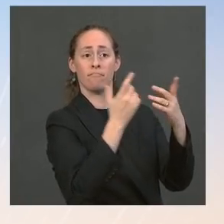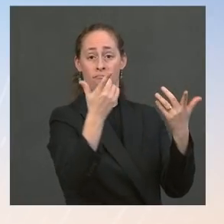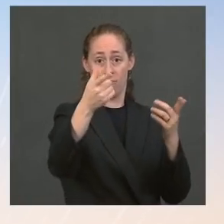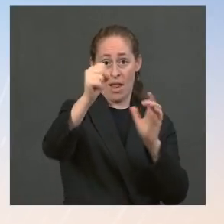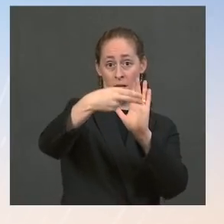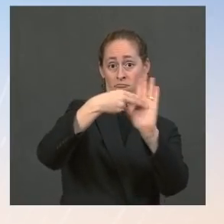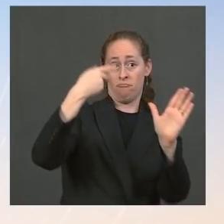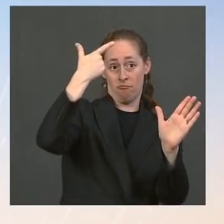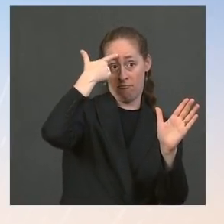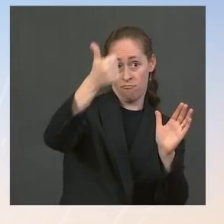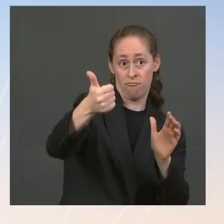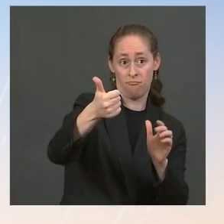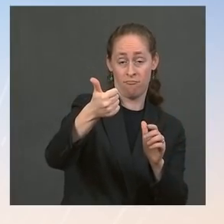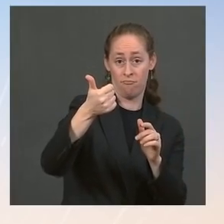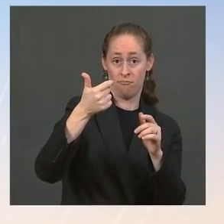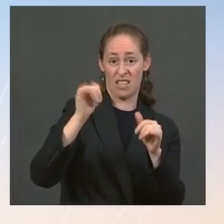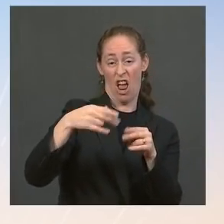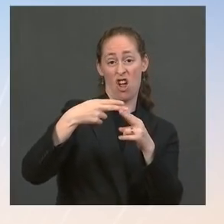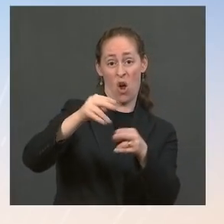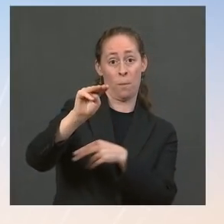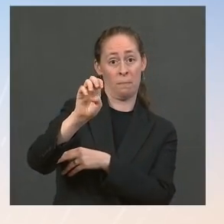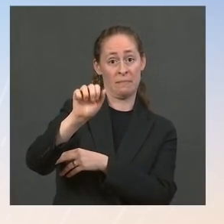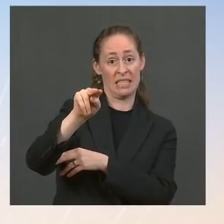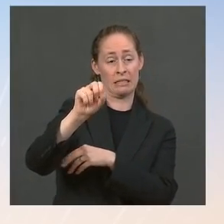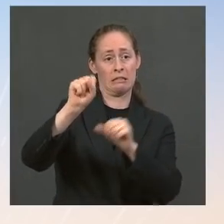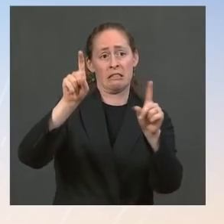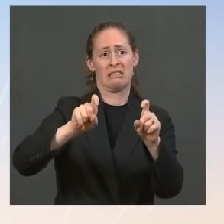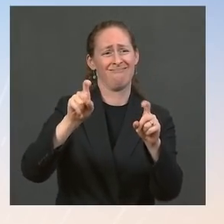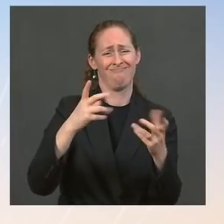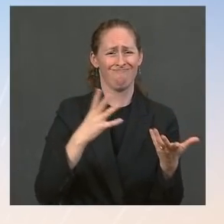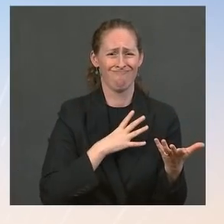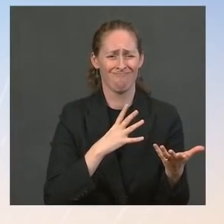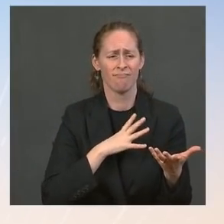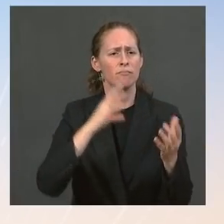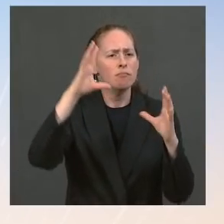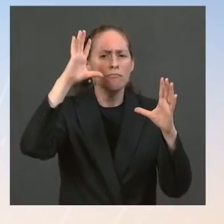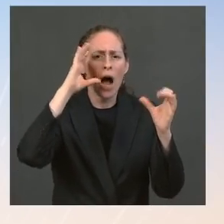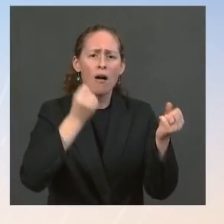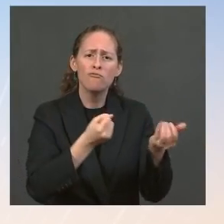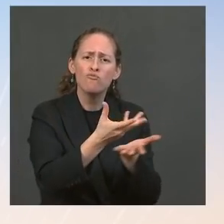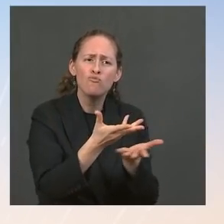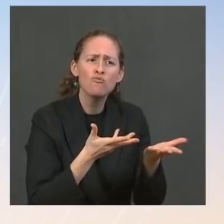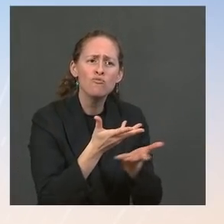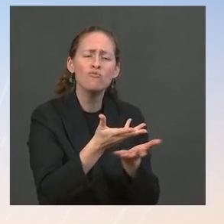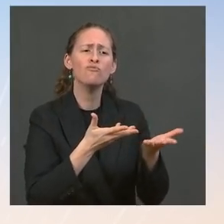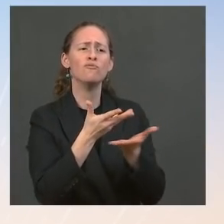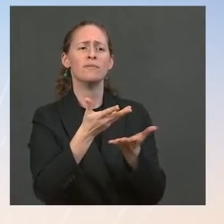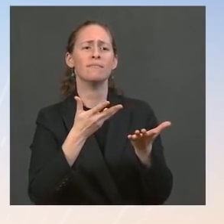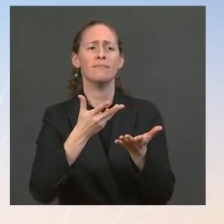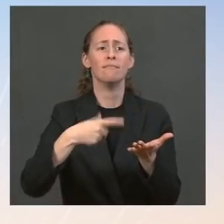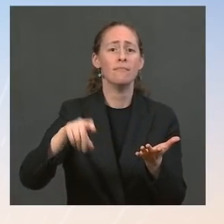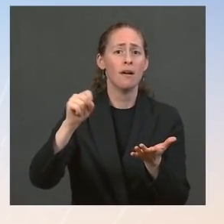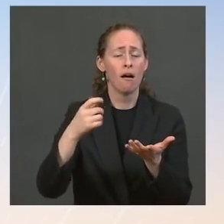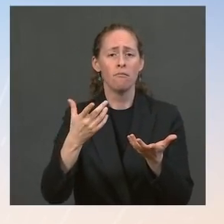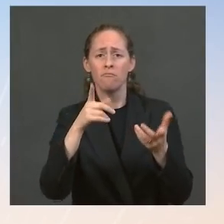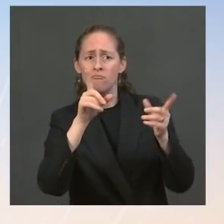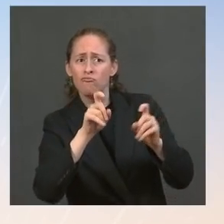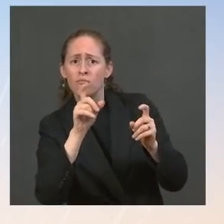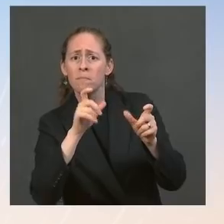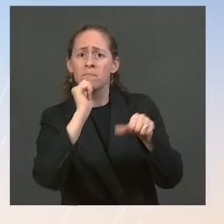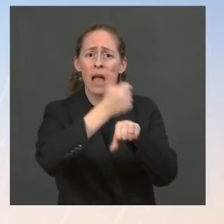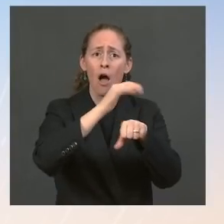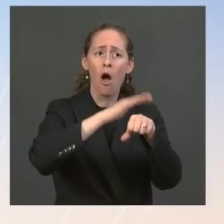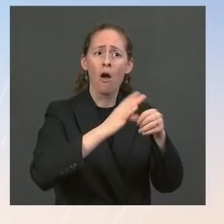means testing, the president is very open to targeting by income many of his proposals, and that's something that you can